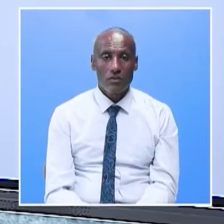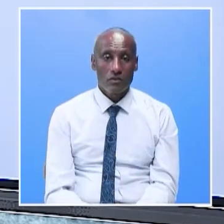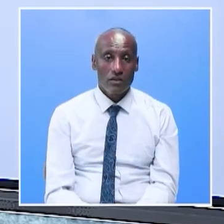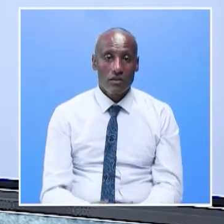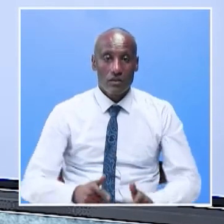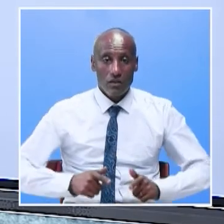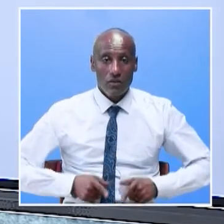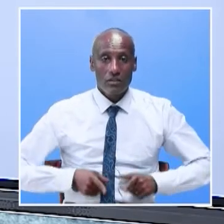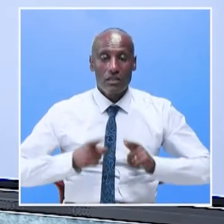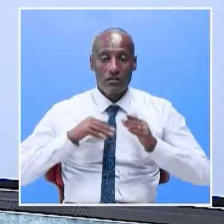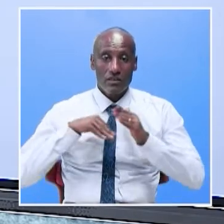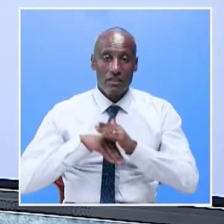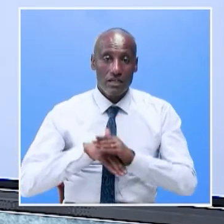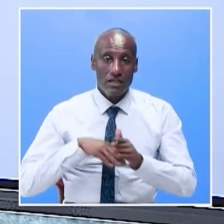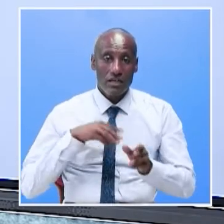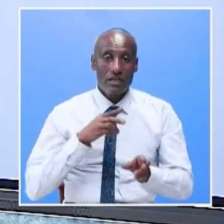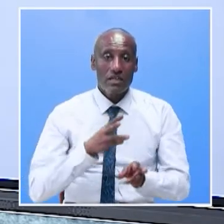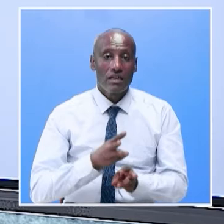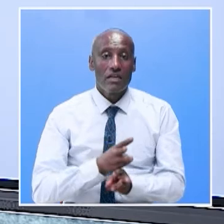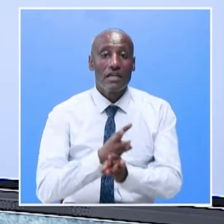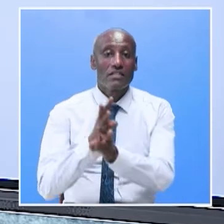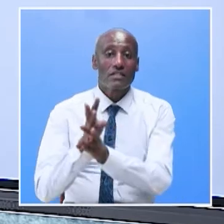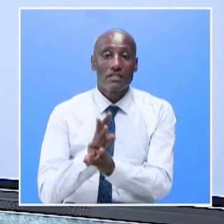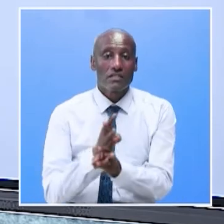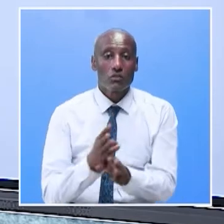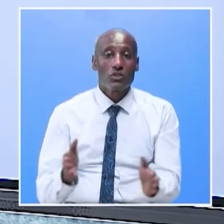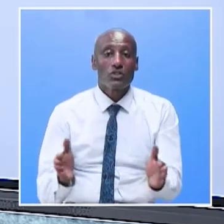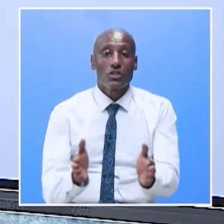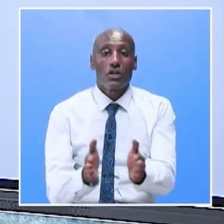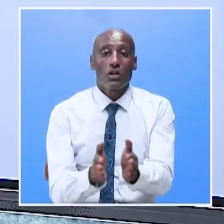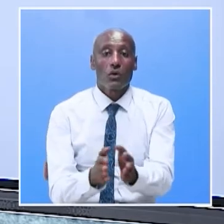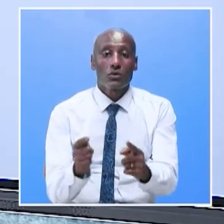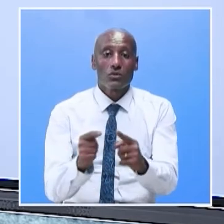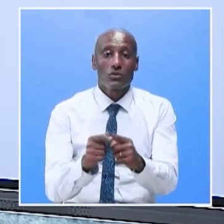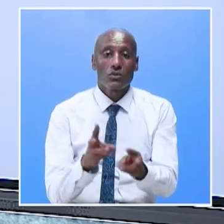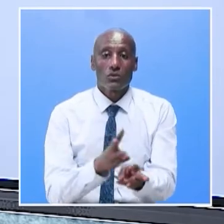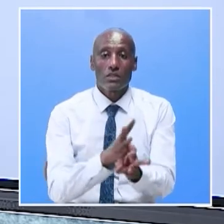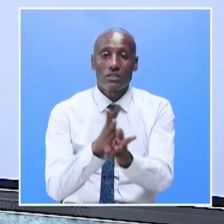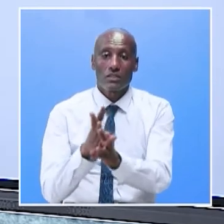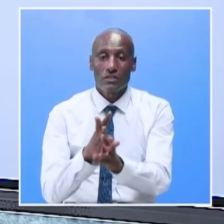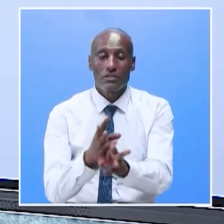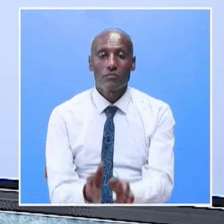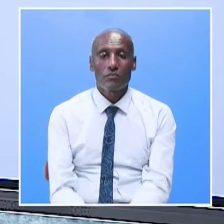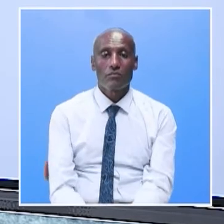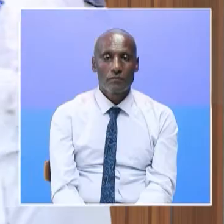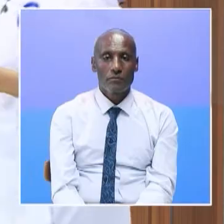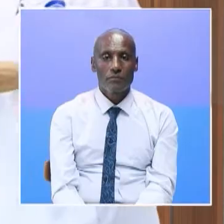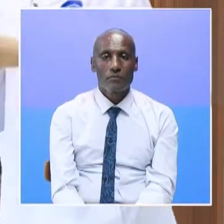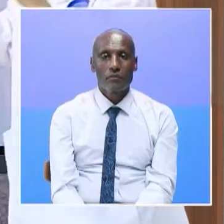street. But you can say you what? Close. Or like also what?